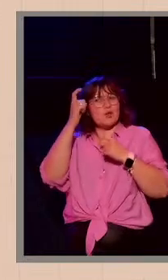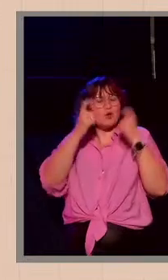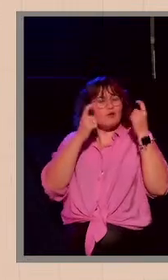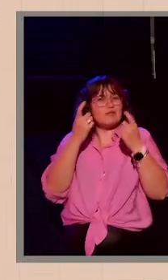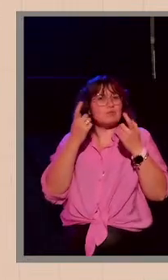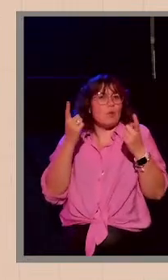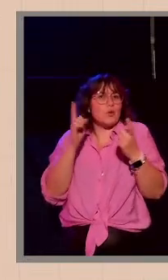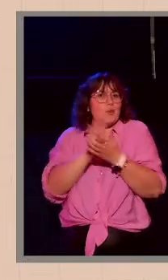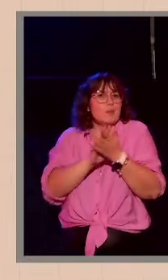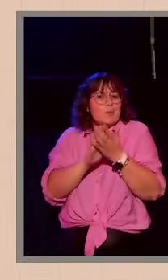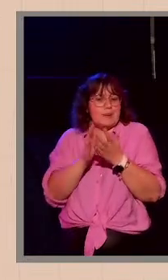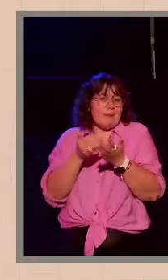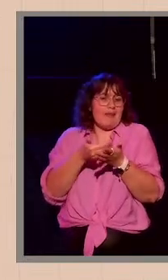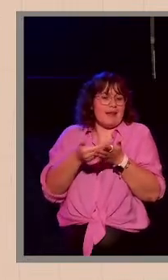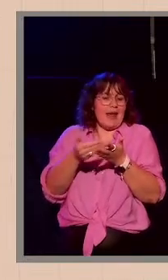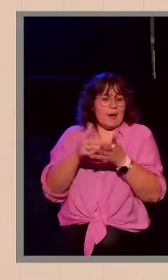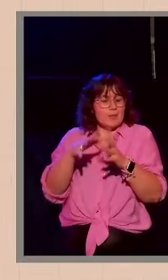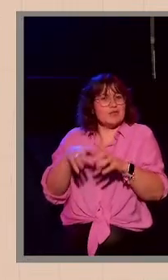that.